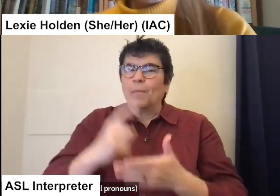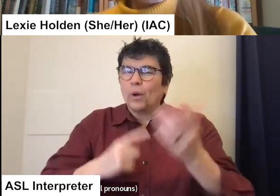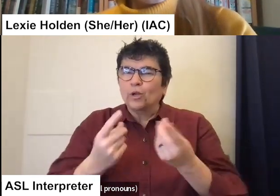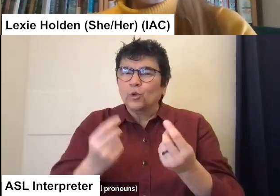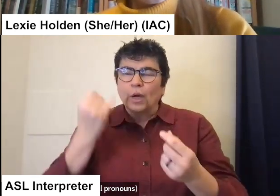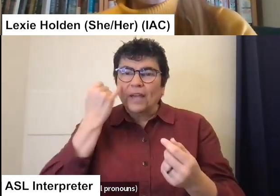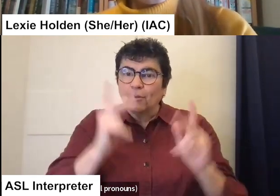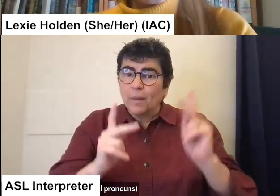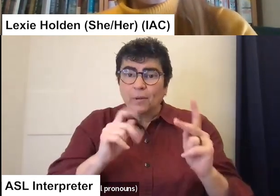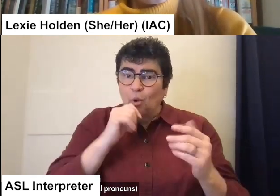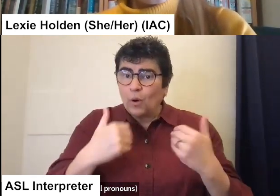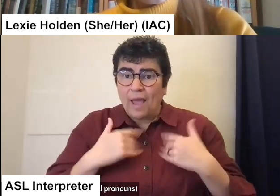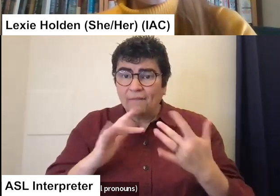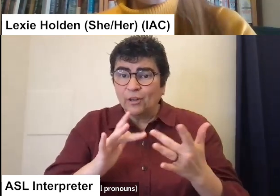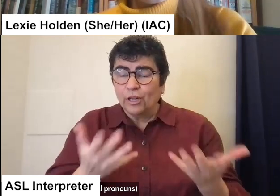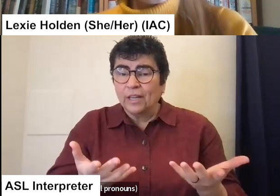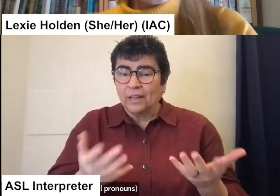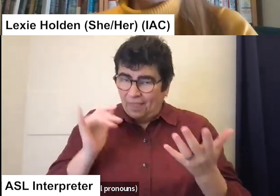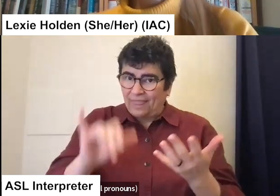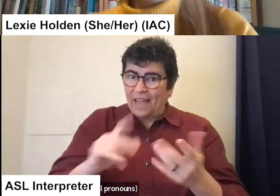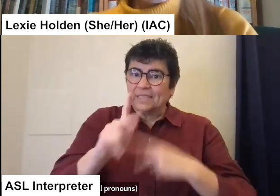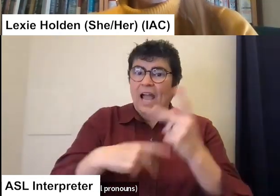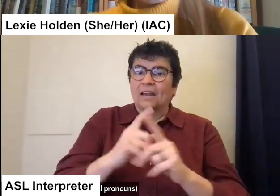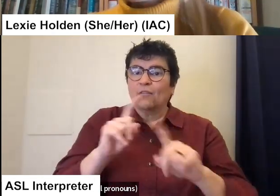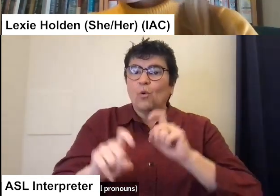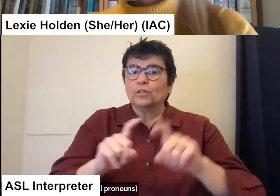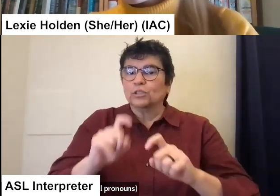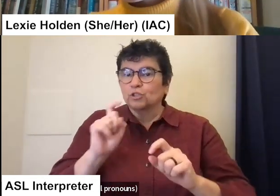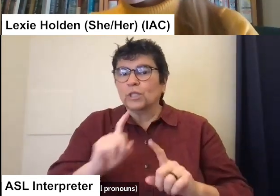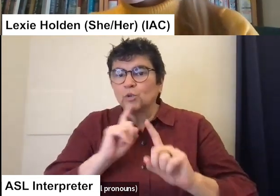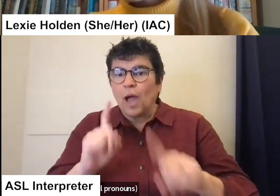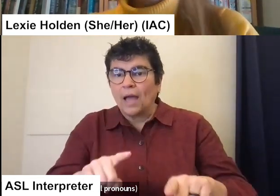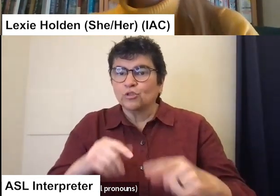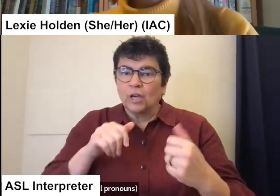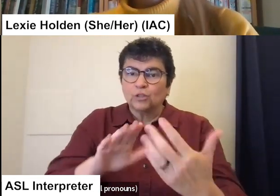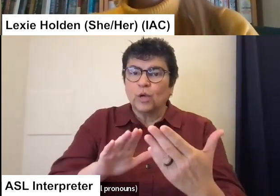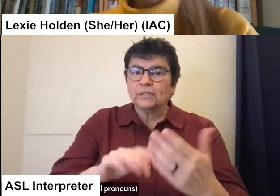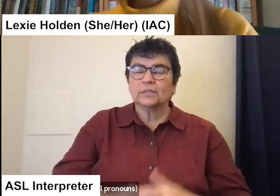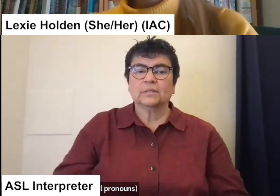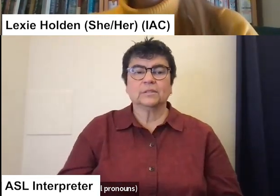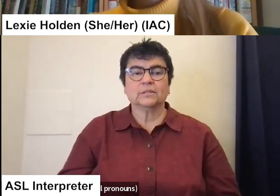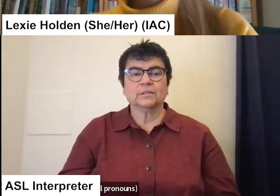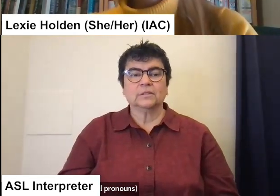So you still have questions like that need to be answered and addressed. And I